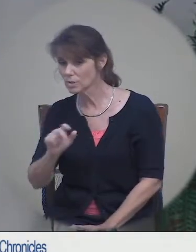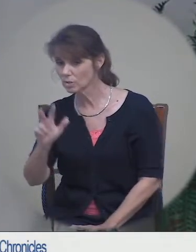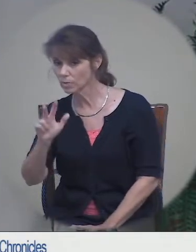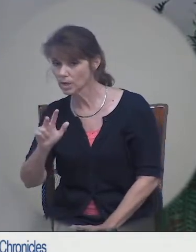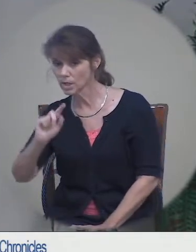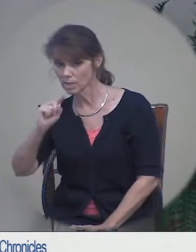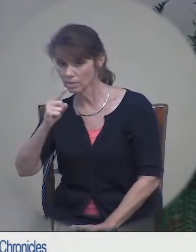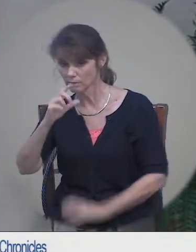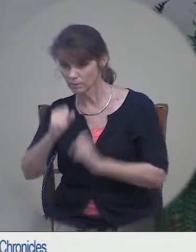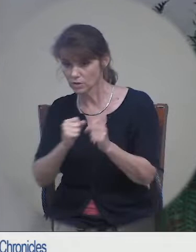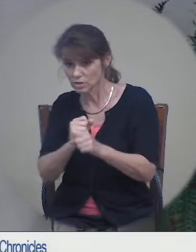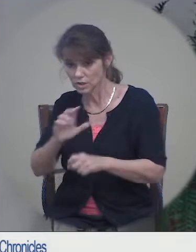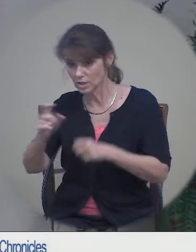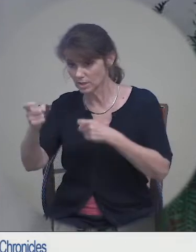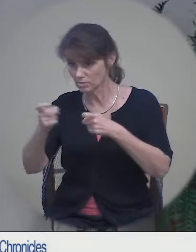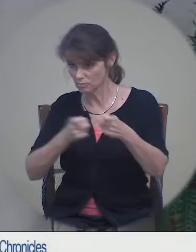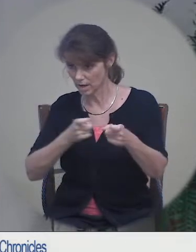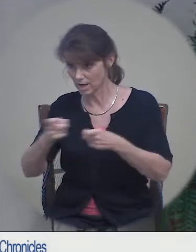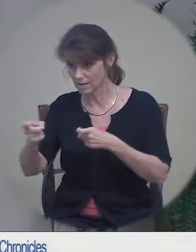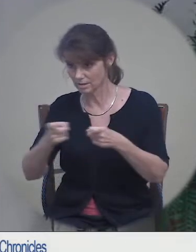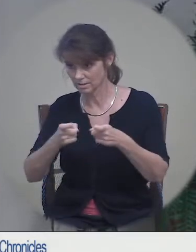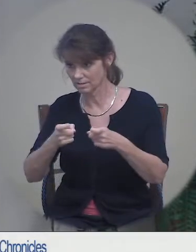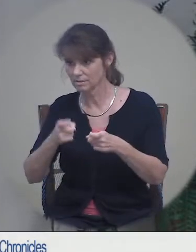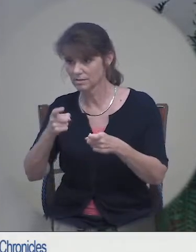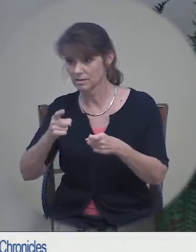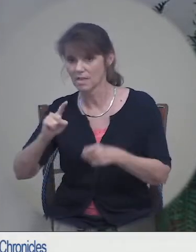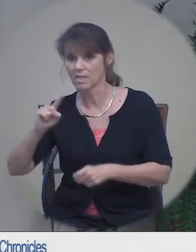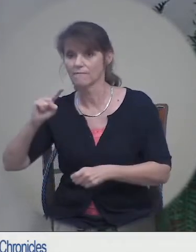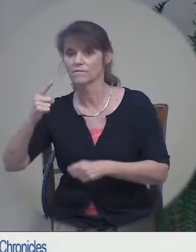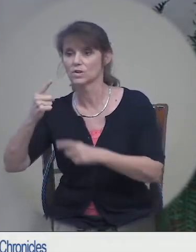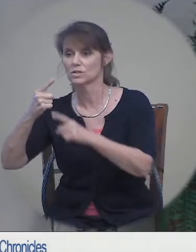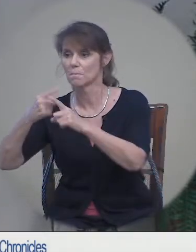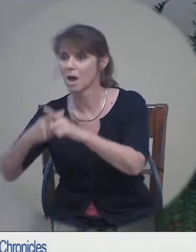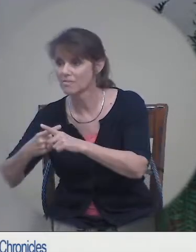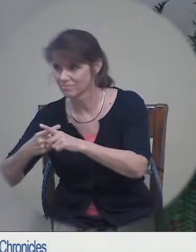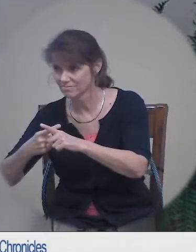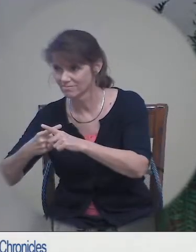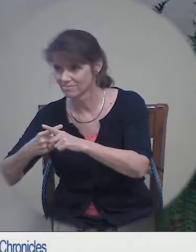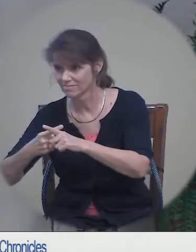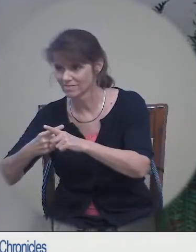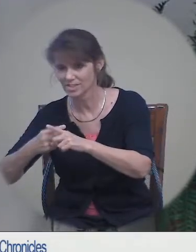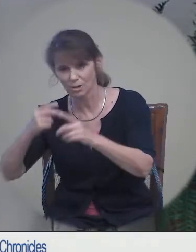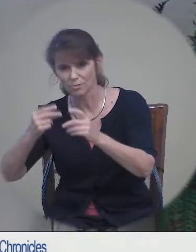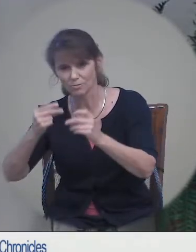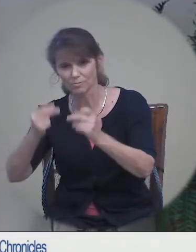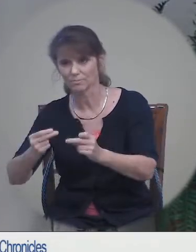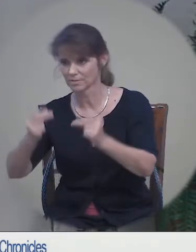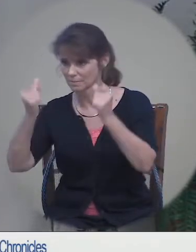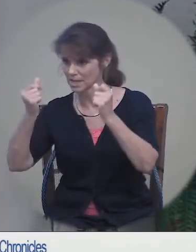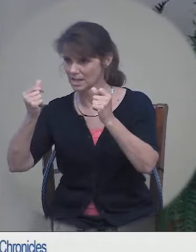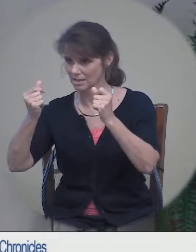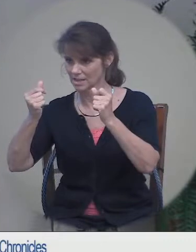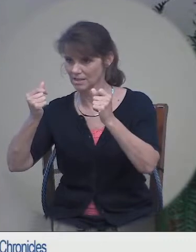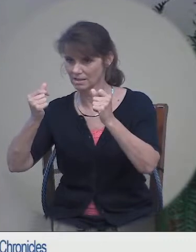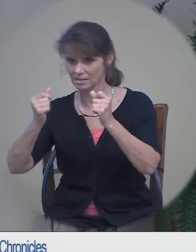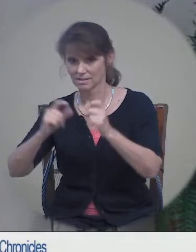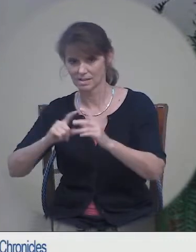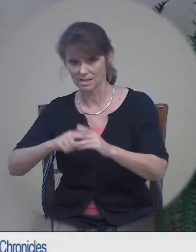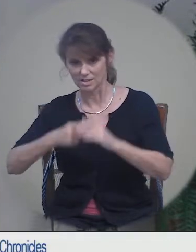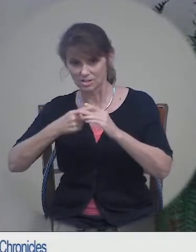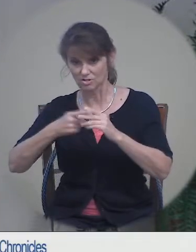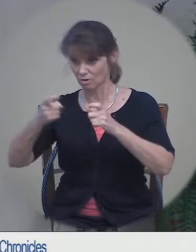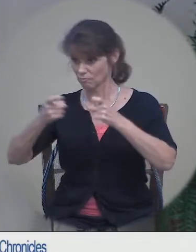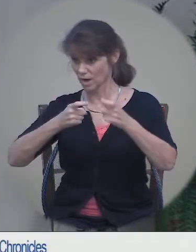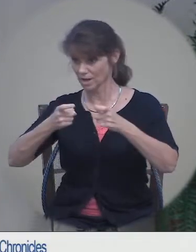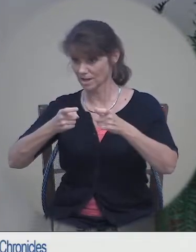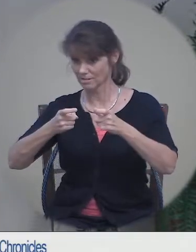of his reign and in the first month. So the very first thing that Hezekiah did, at